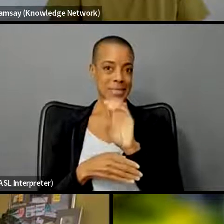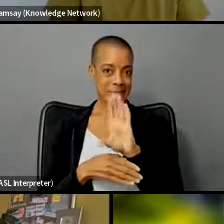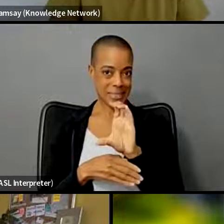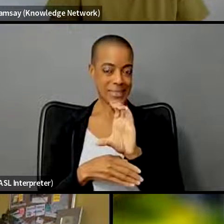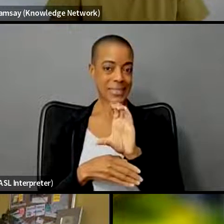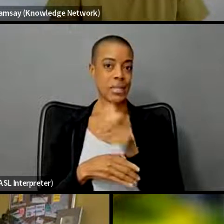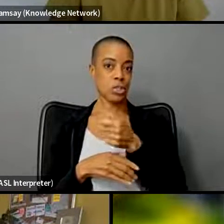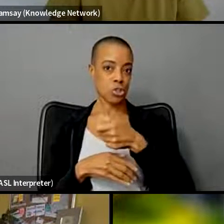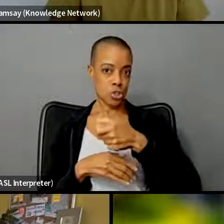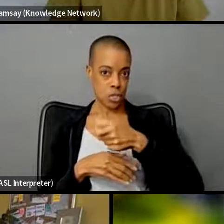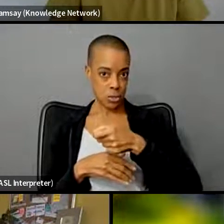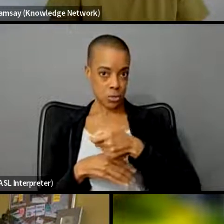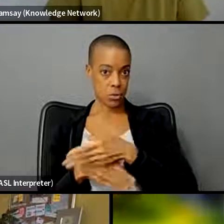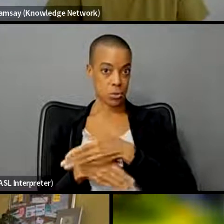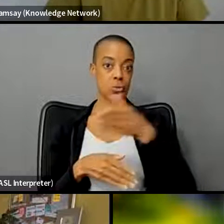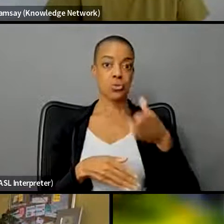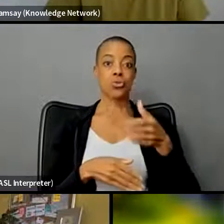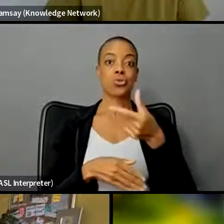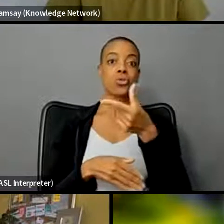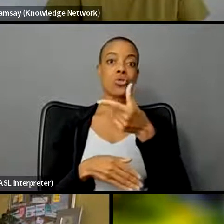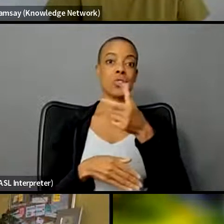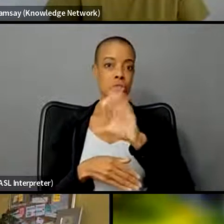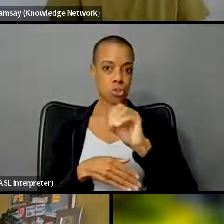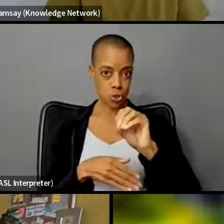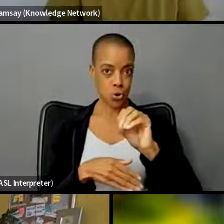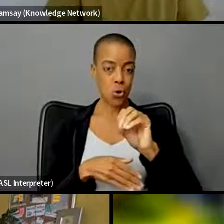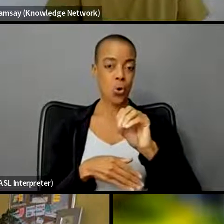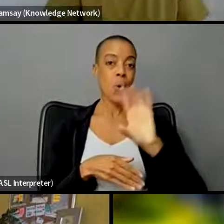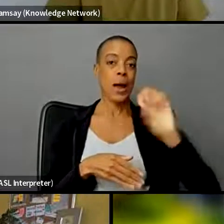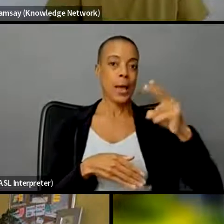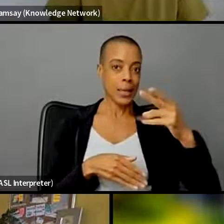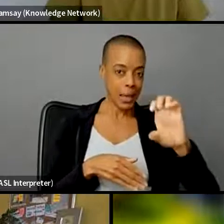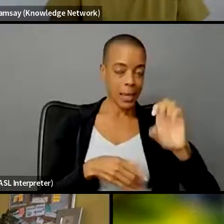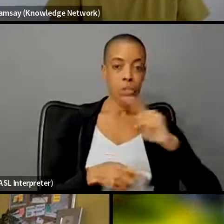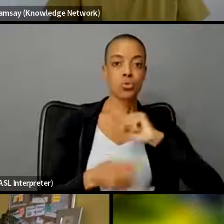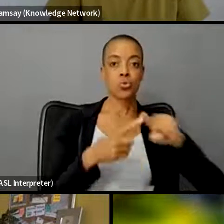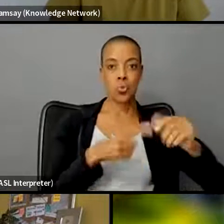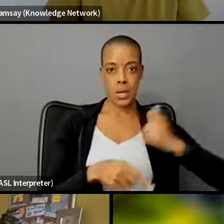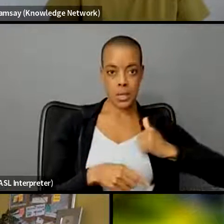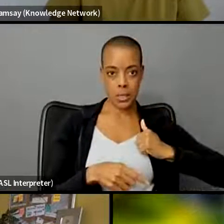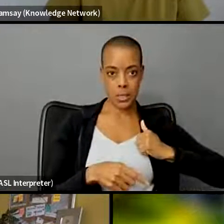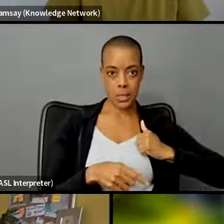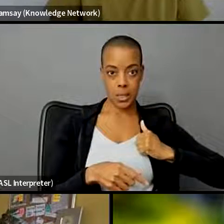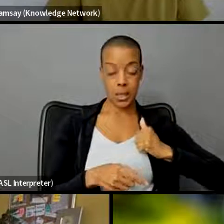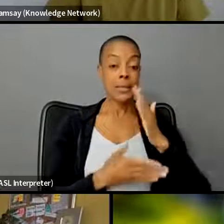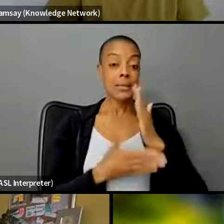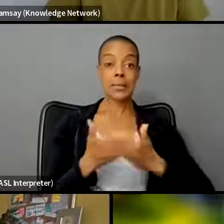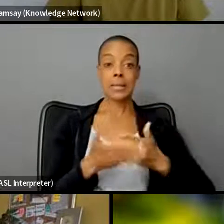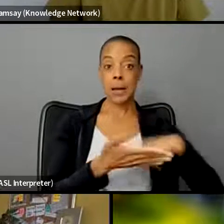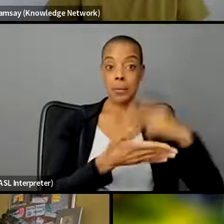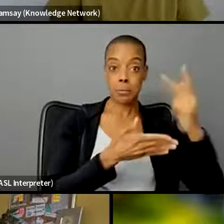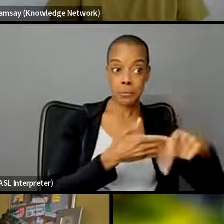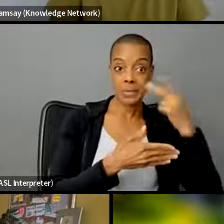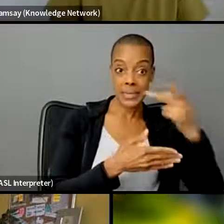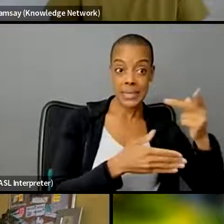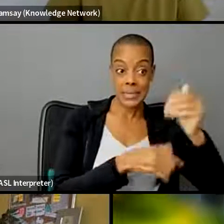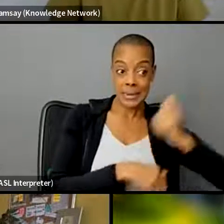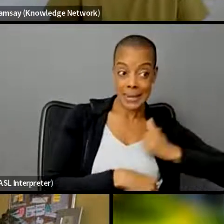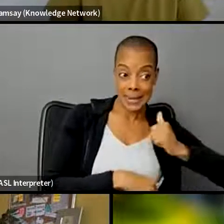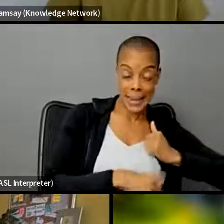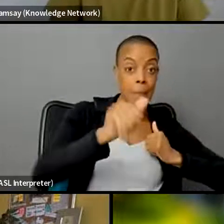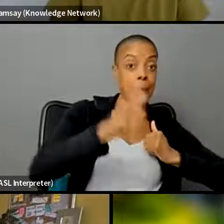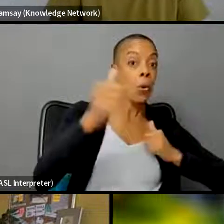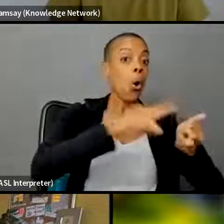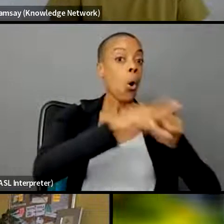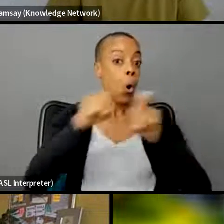platforms, geocached to Canada. So I have programs that are seen in Canada, but they're also seen in India, as long as in